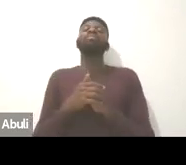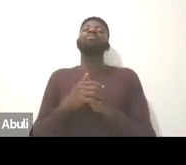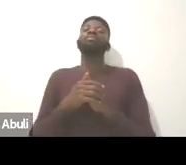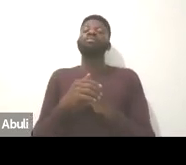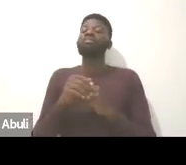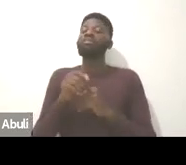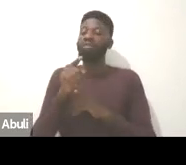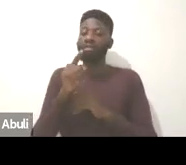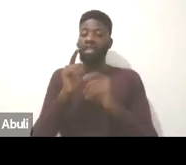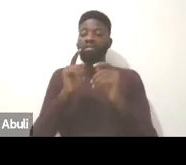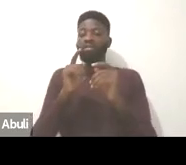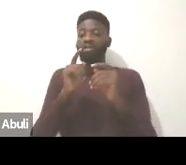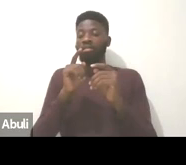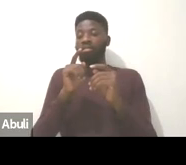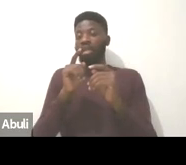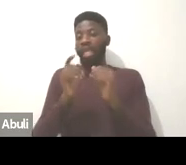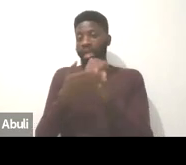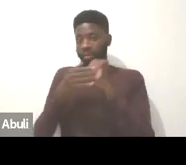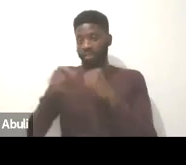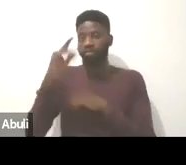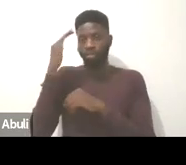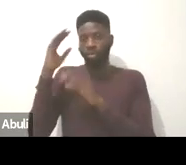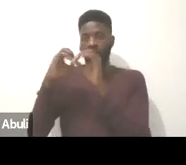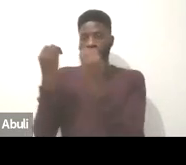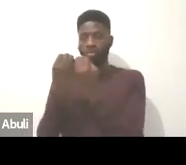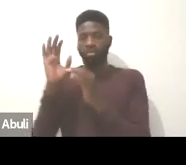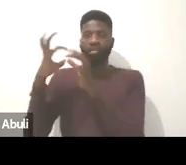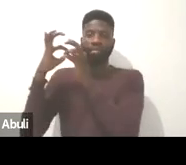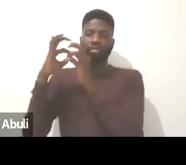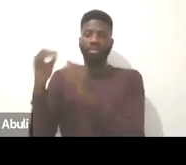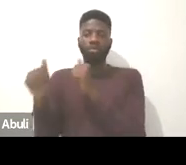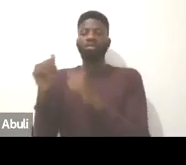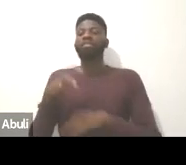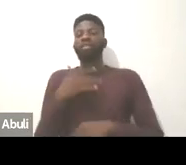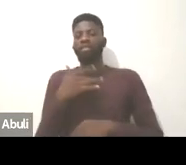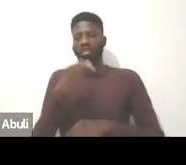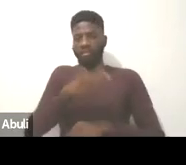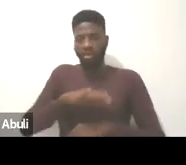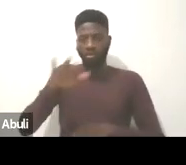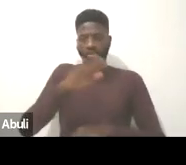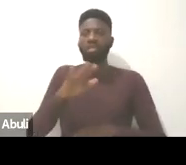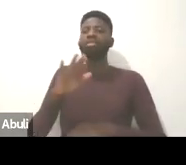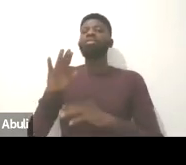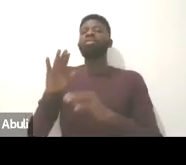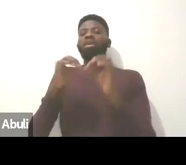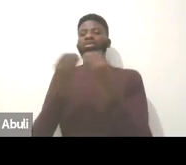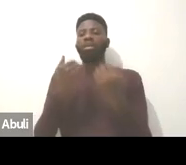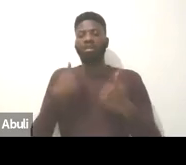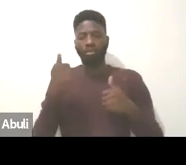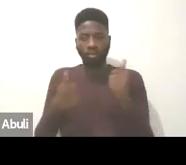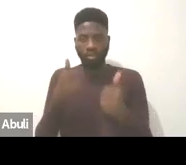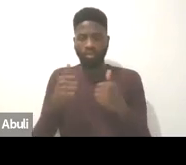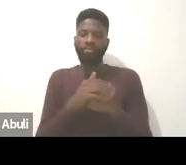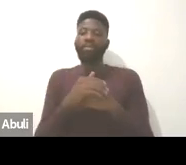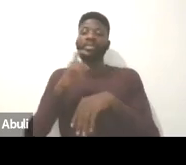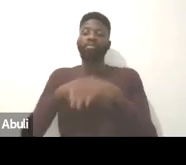the organization's culture is. You're able to feel the environment that the organization has created. That is,